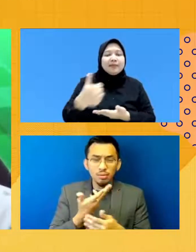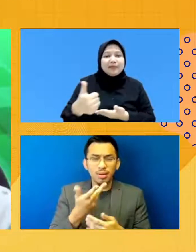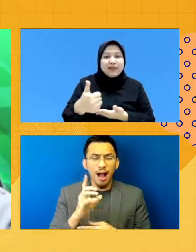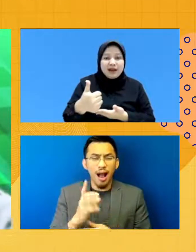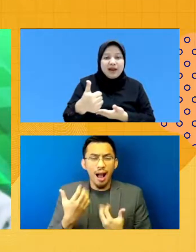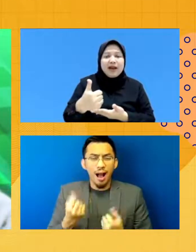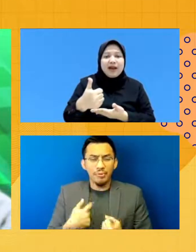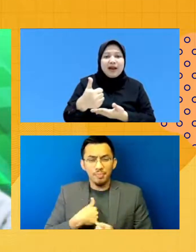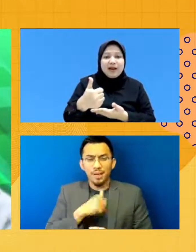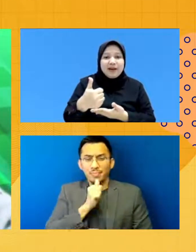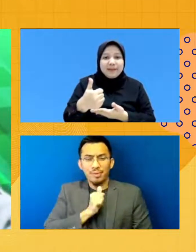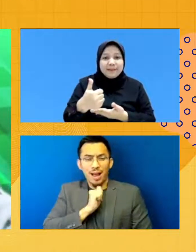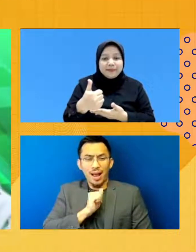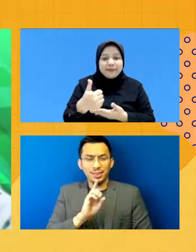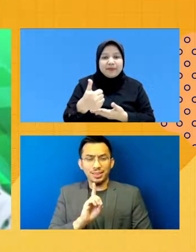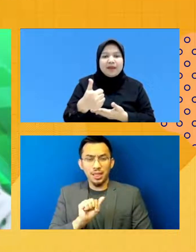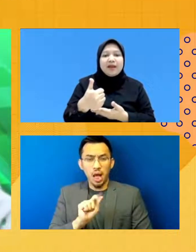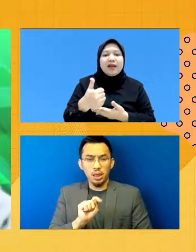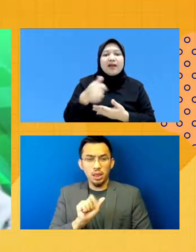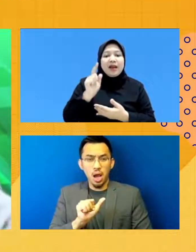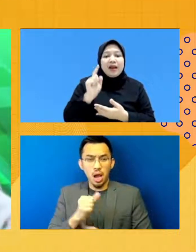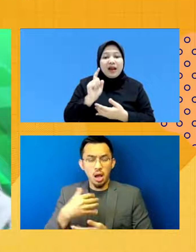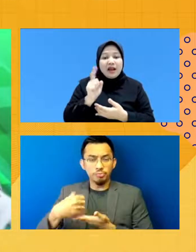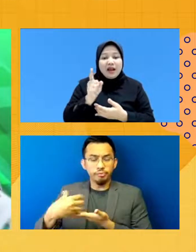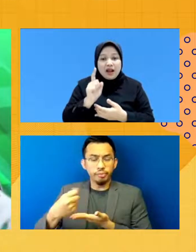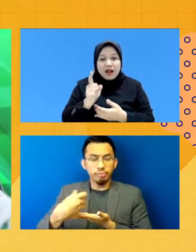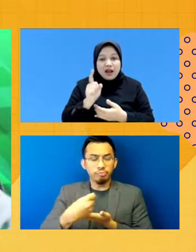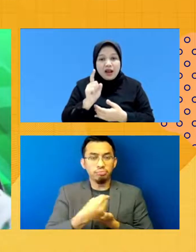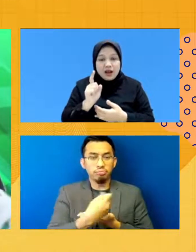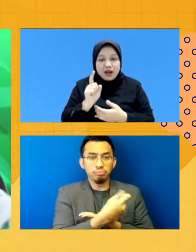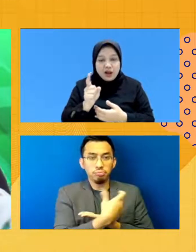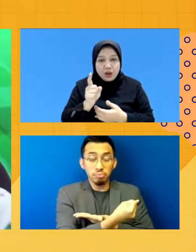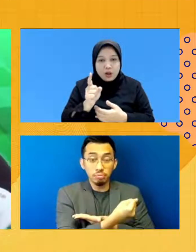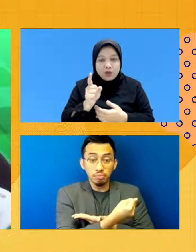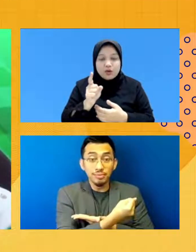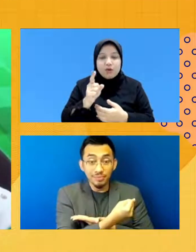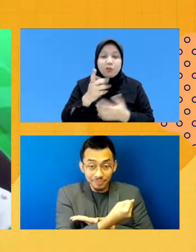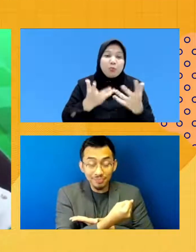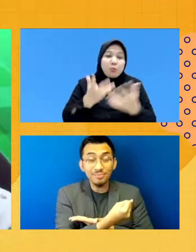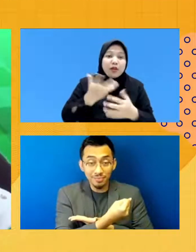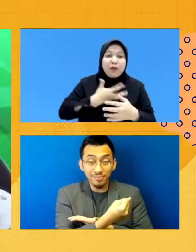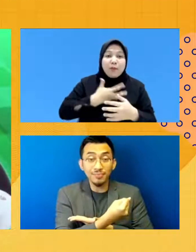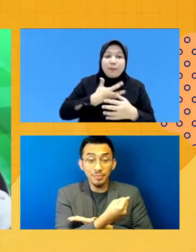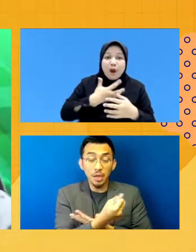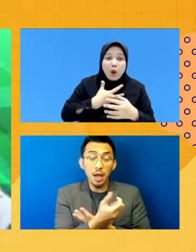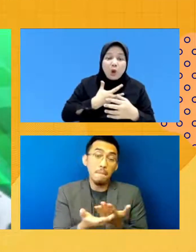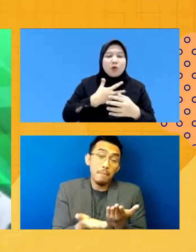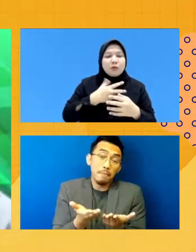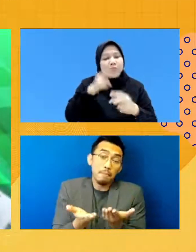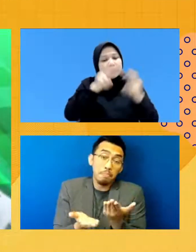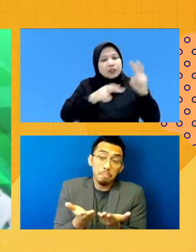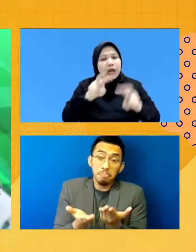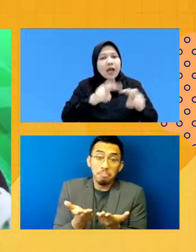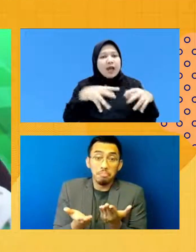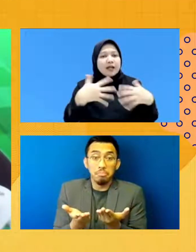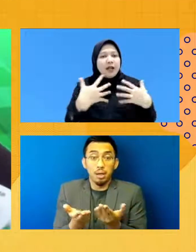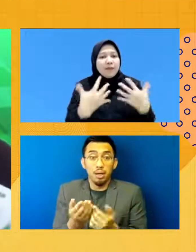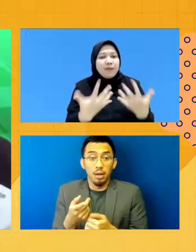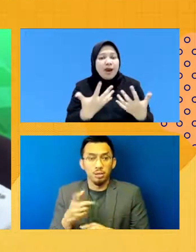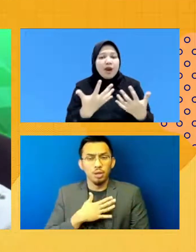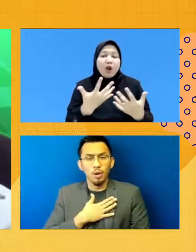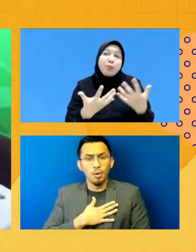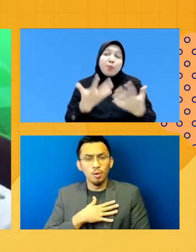you talk about when you explore about these kind of things, you have to maybe you have